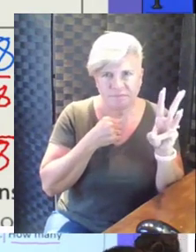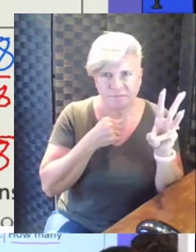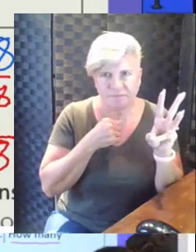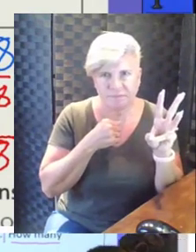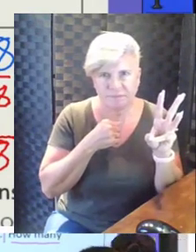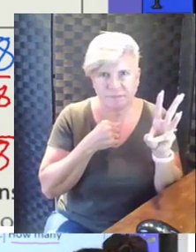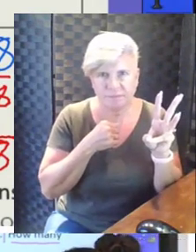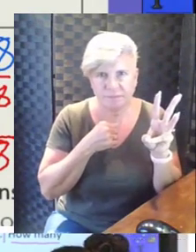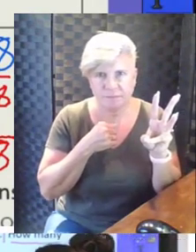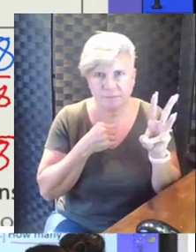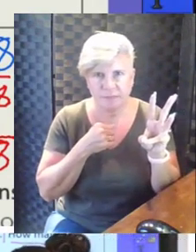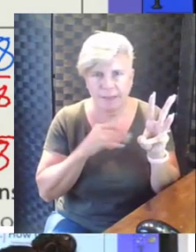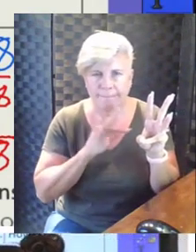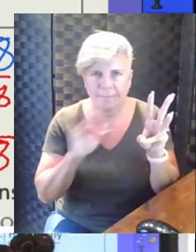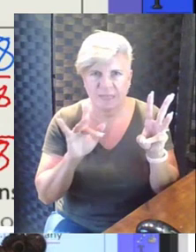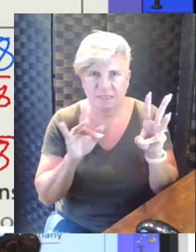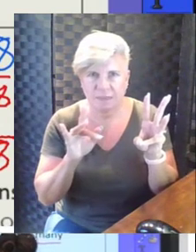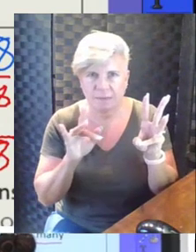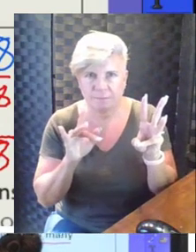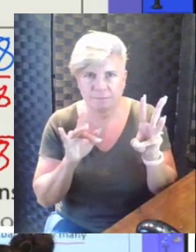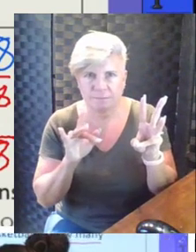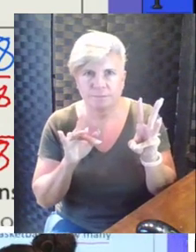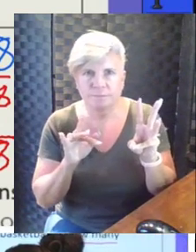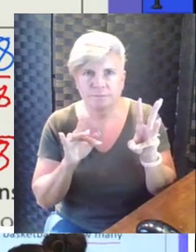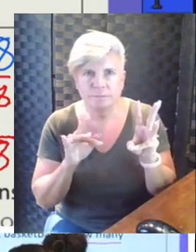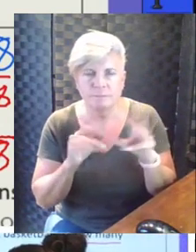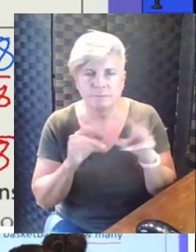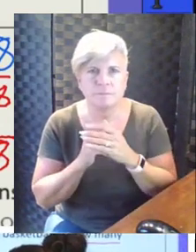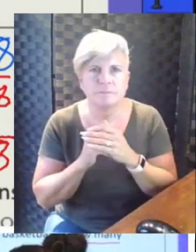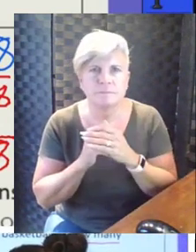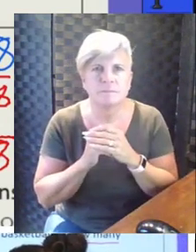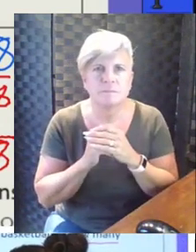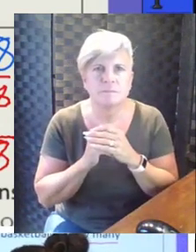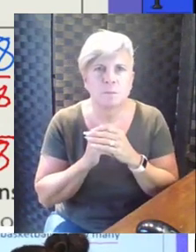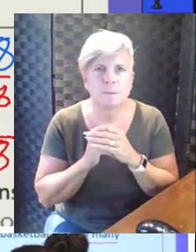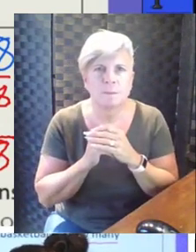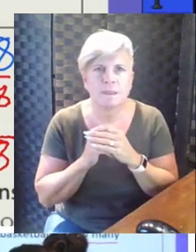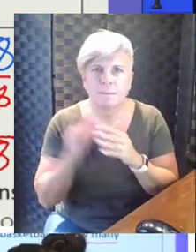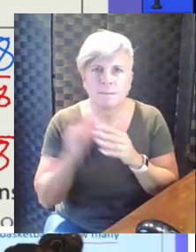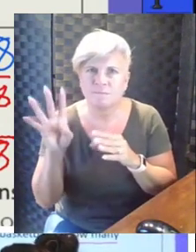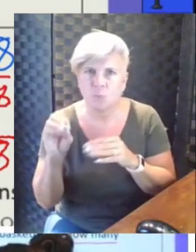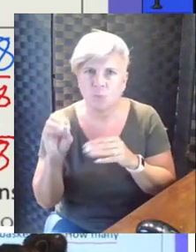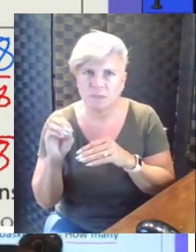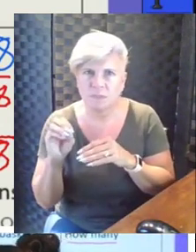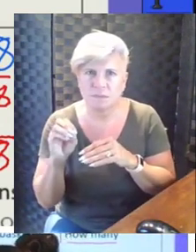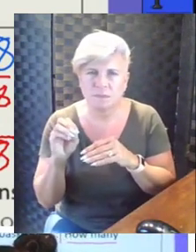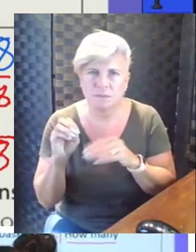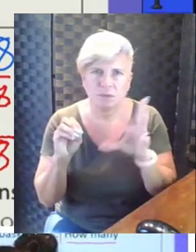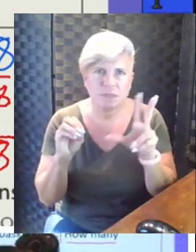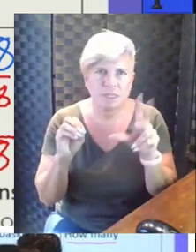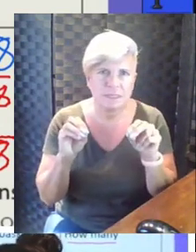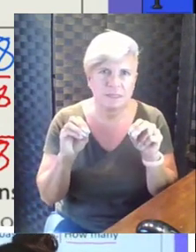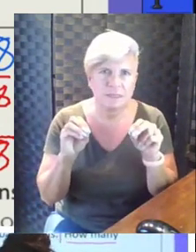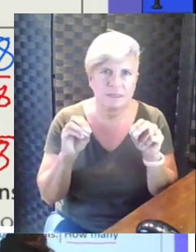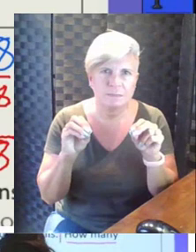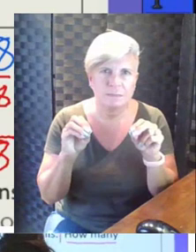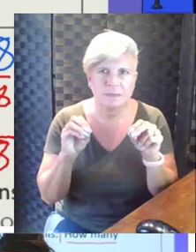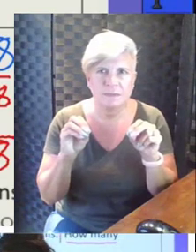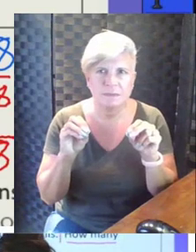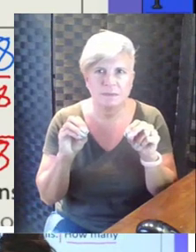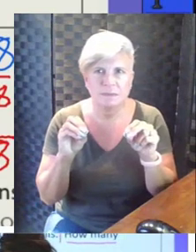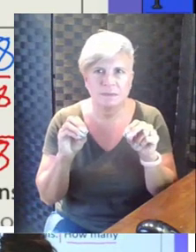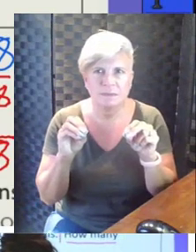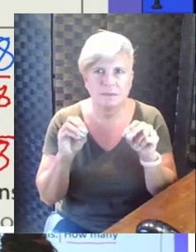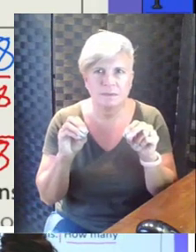36 as the missing part here, we found that out. It's about 40 plus about another 30. That would give